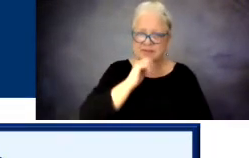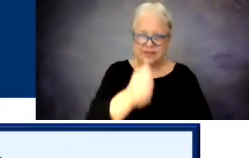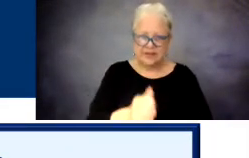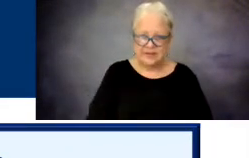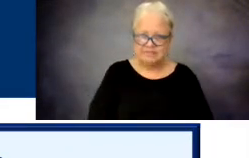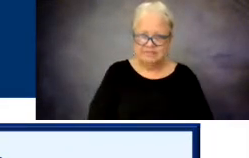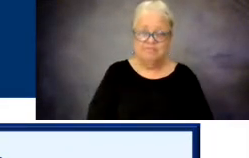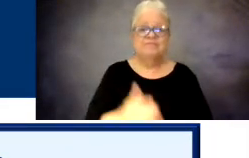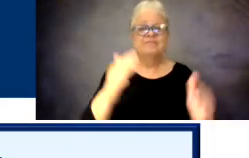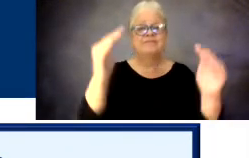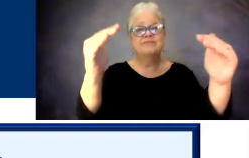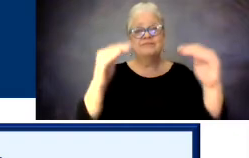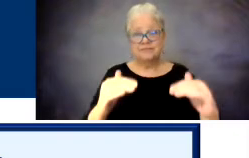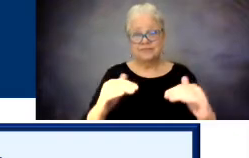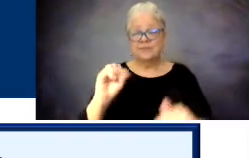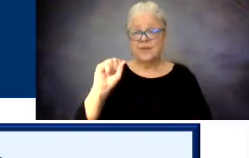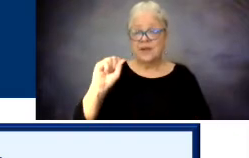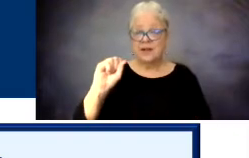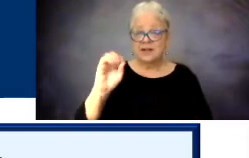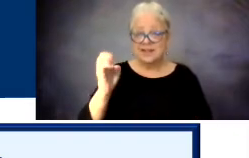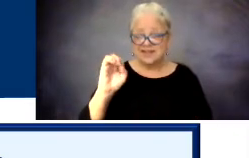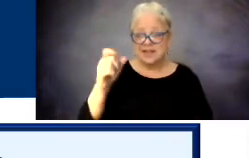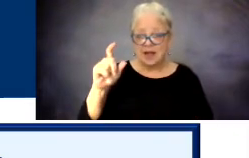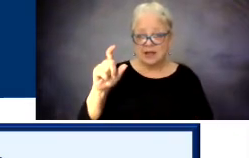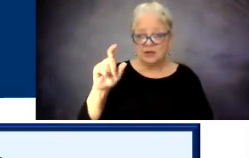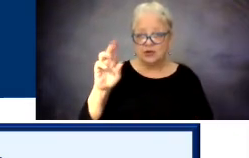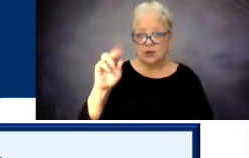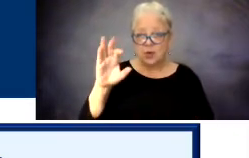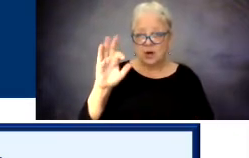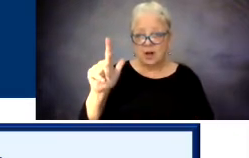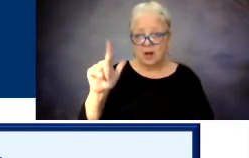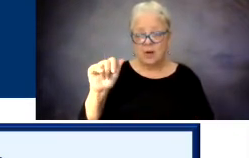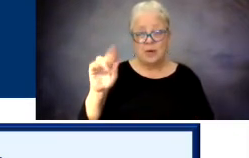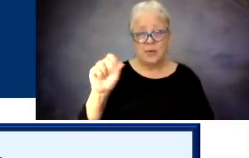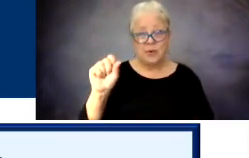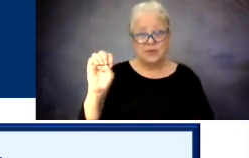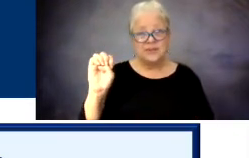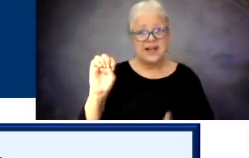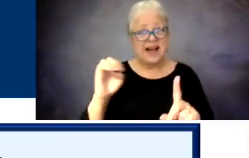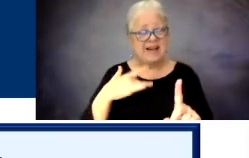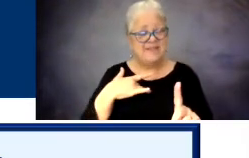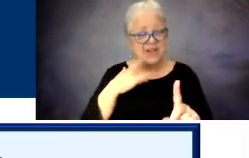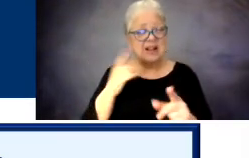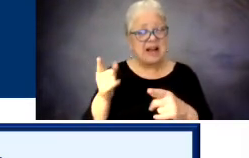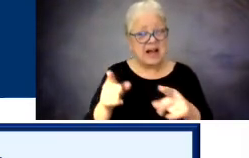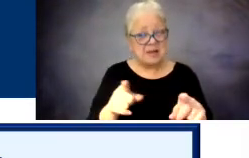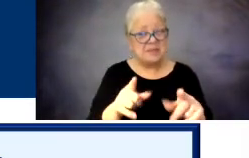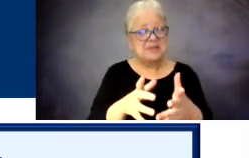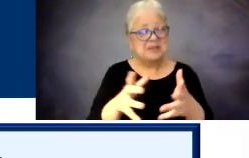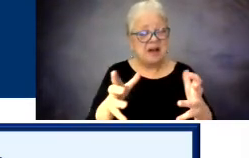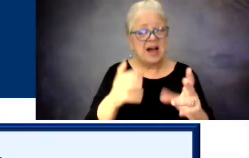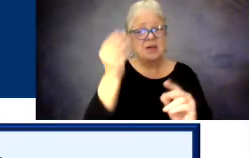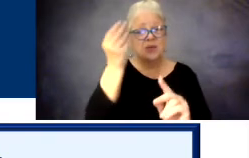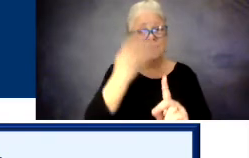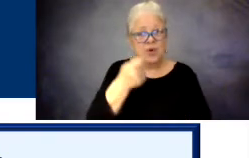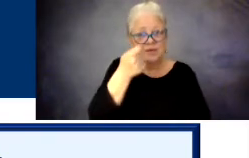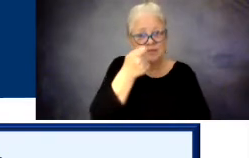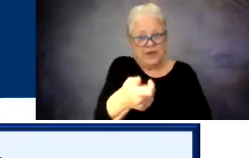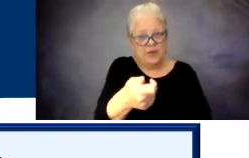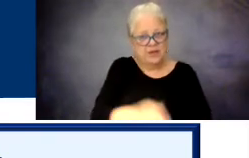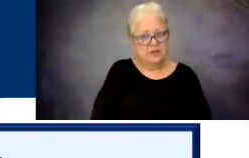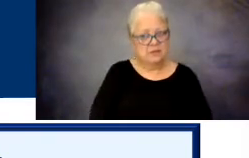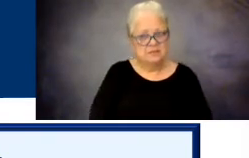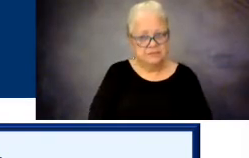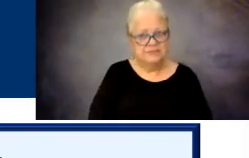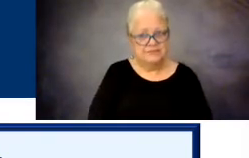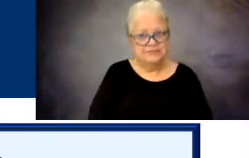Sexual abuse is, I truly believe, vastly underreported across the country. We don't get a whole lot